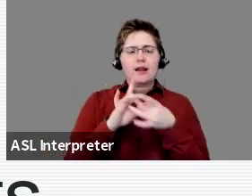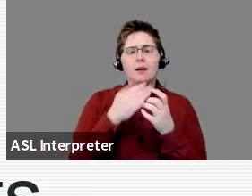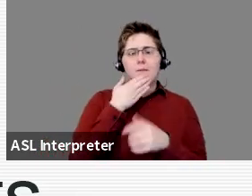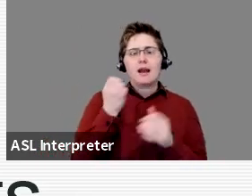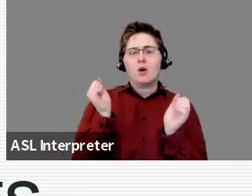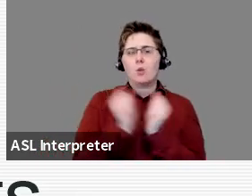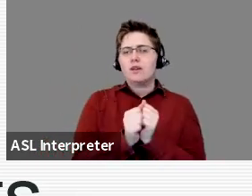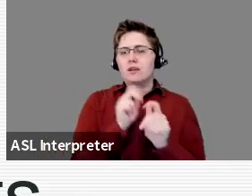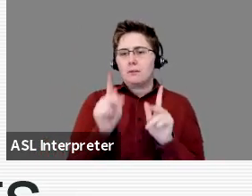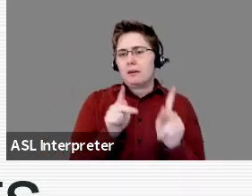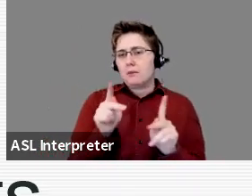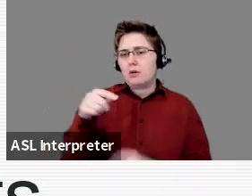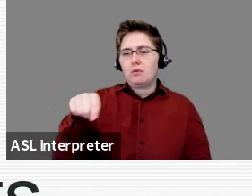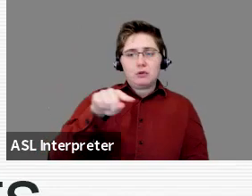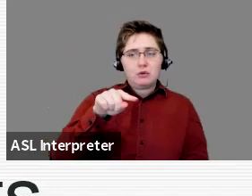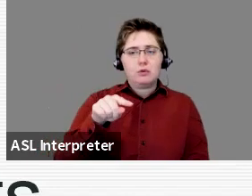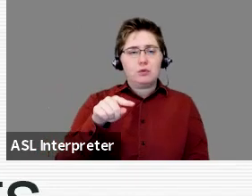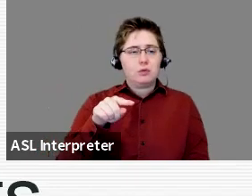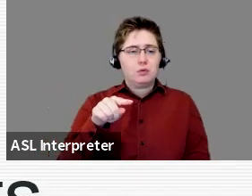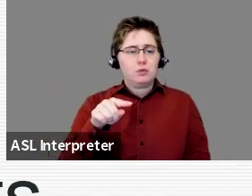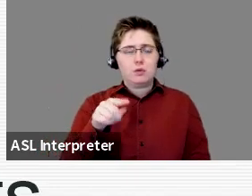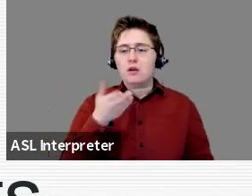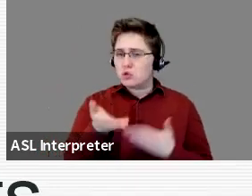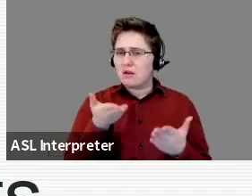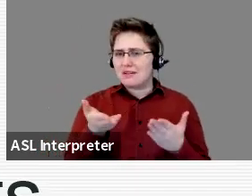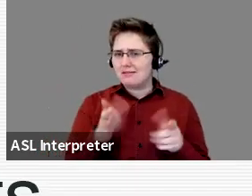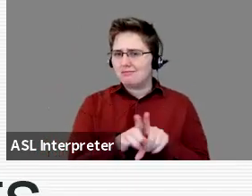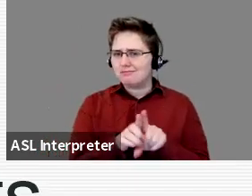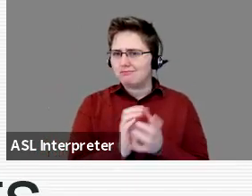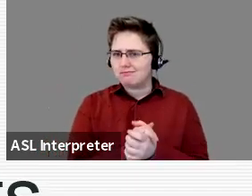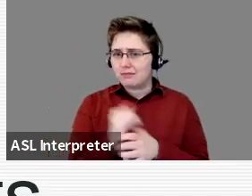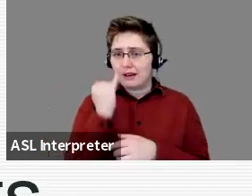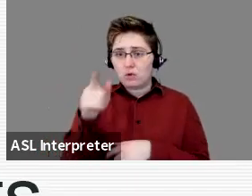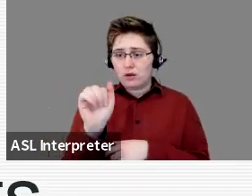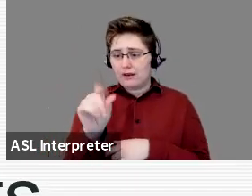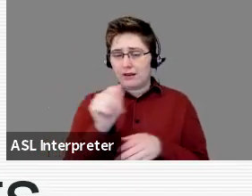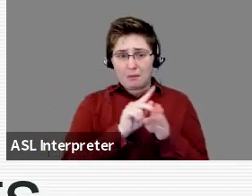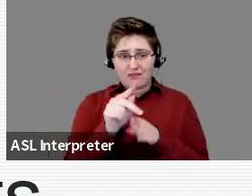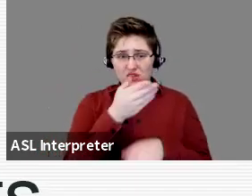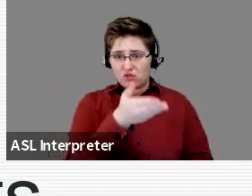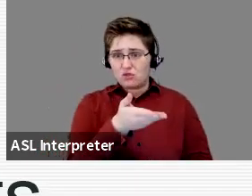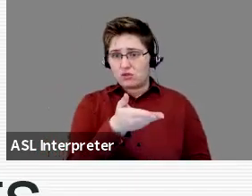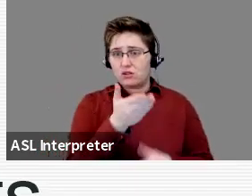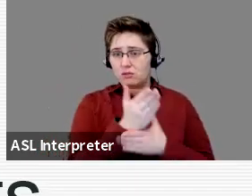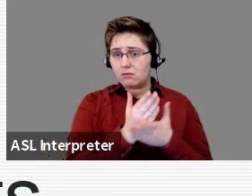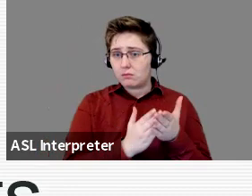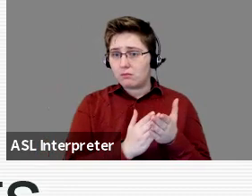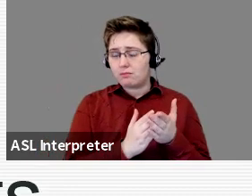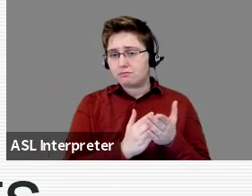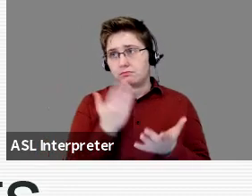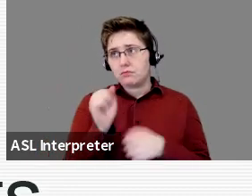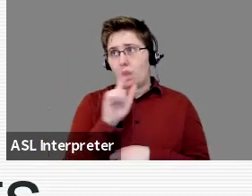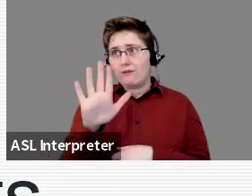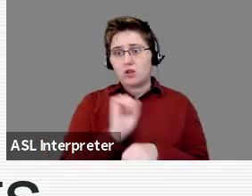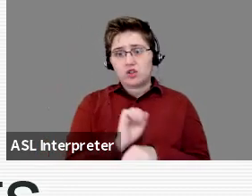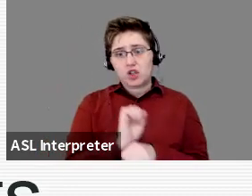with the people that you are that you're serving, right? If you're an ADA professional and part or all of your